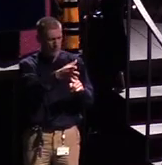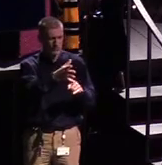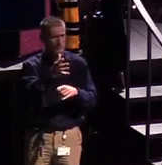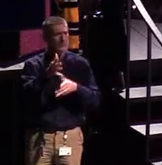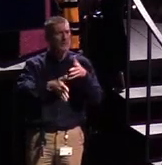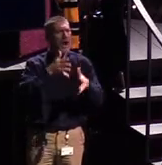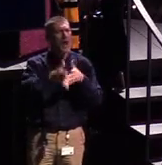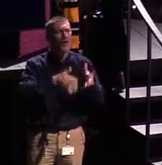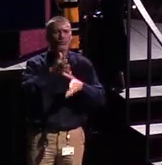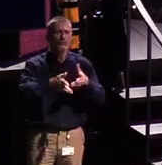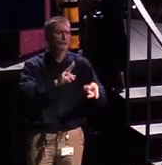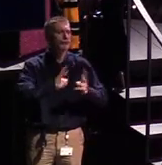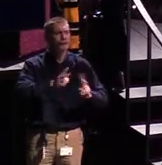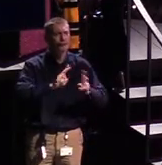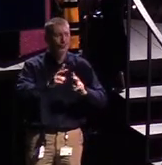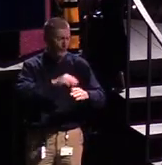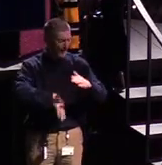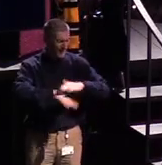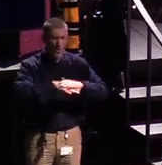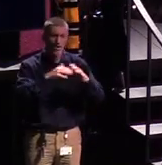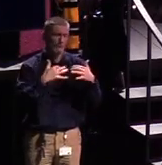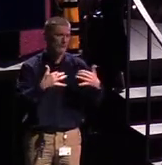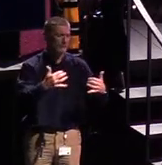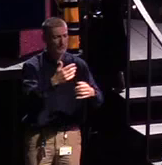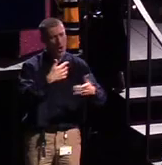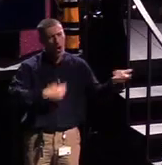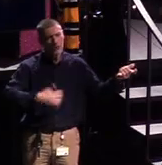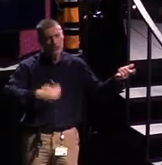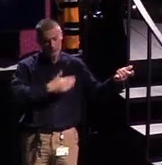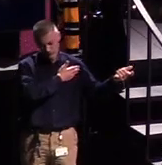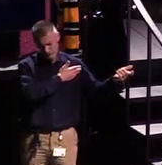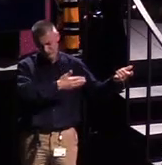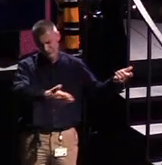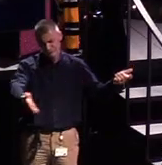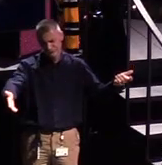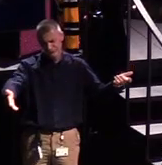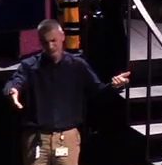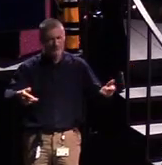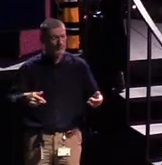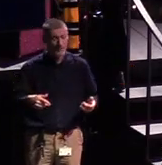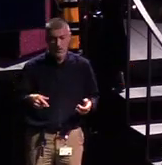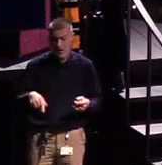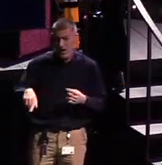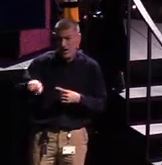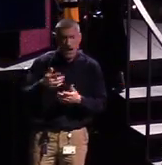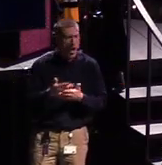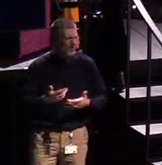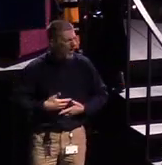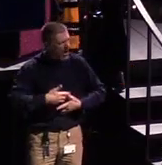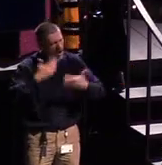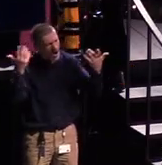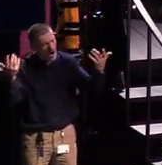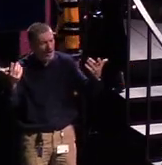whole of the concert after she'd asked for it biscuit what seemed to surprise and enrage and many people